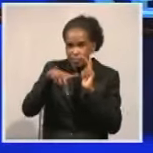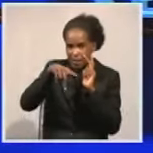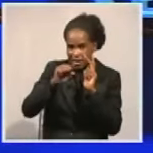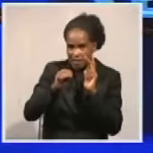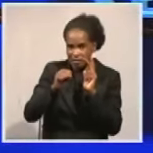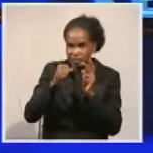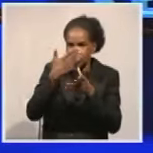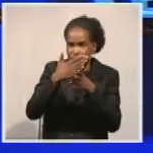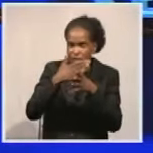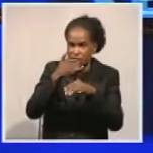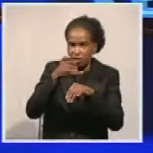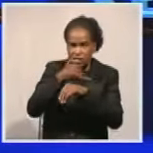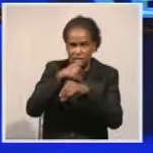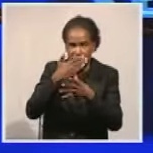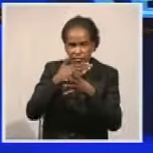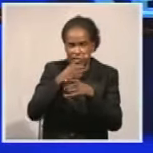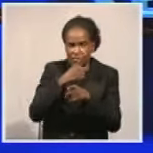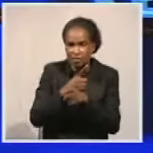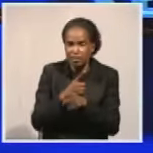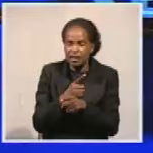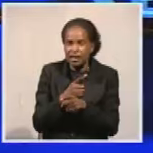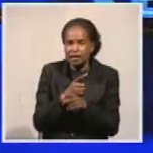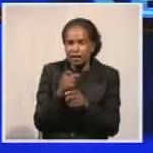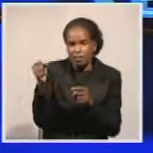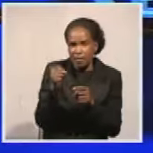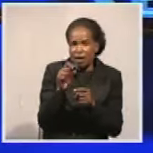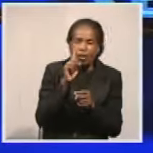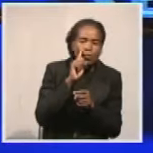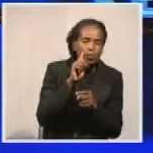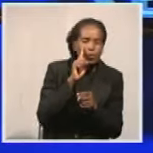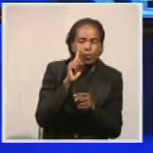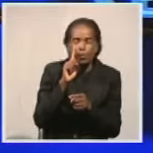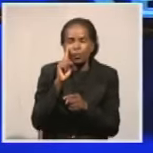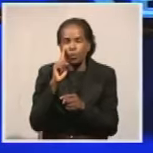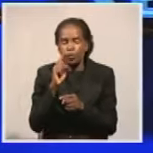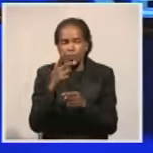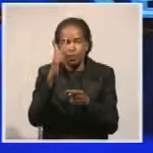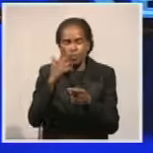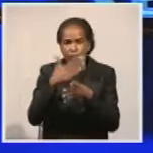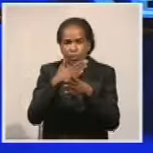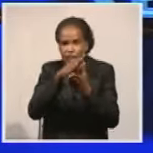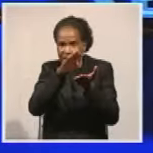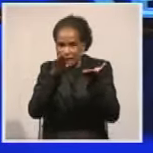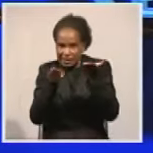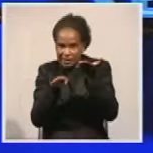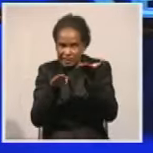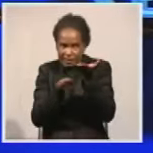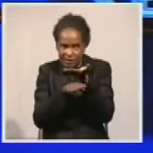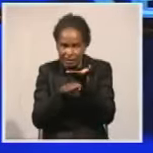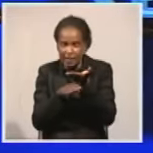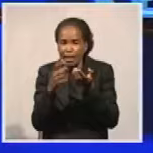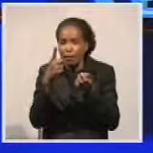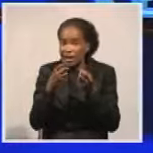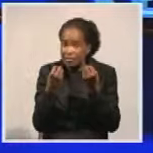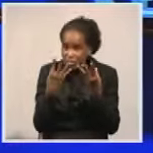now oversee the work being done by those under. But then the